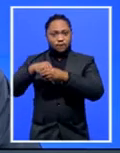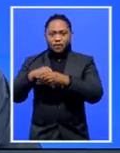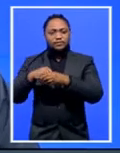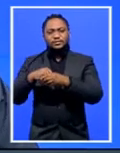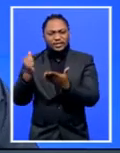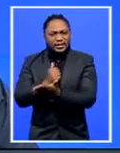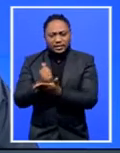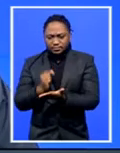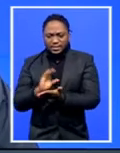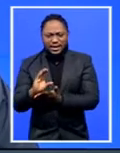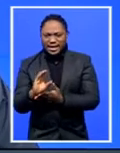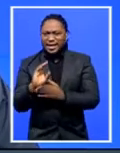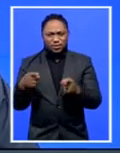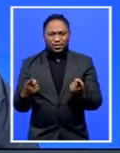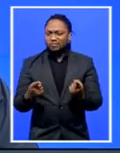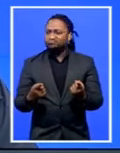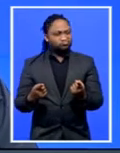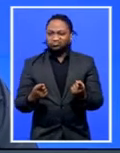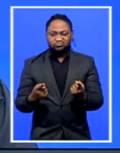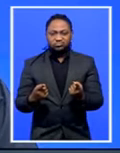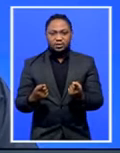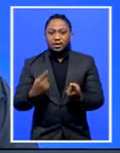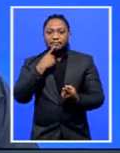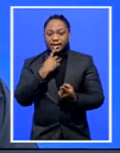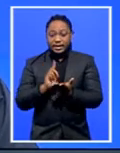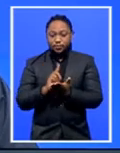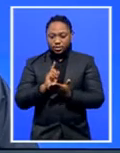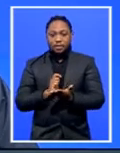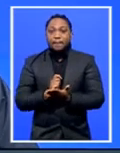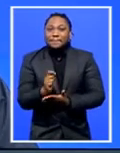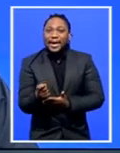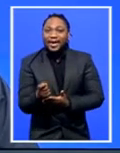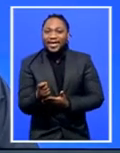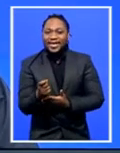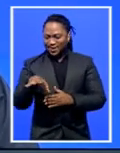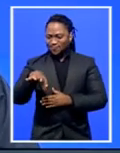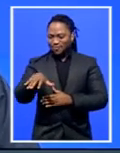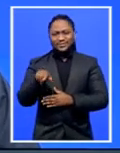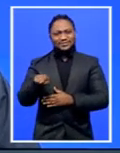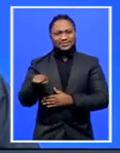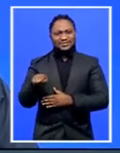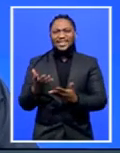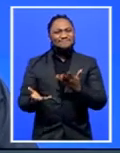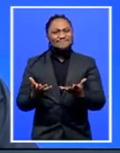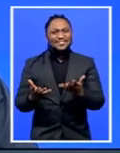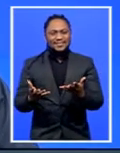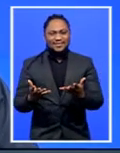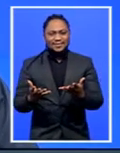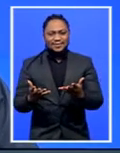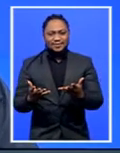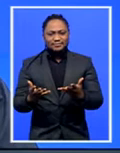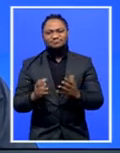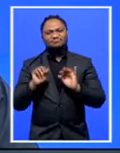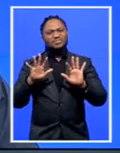you get, you pay your deposit, and at provincial level, if you get